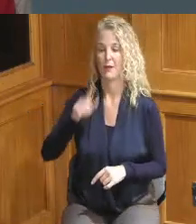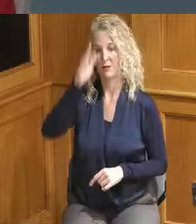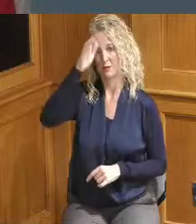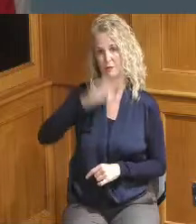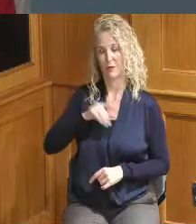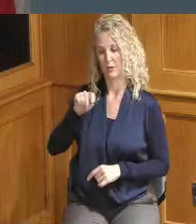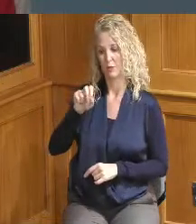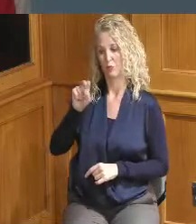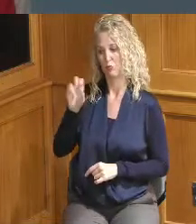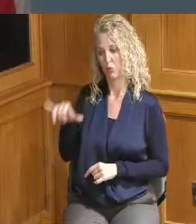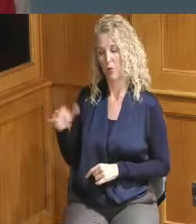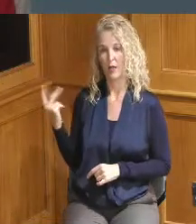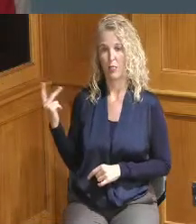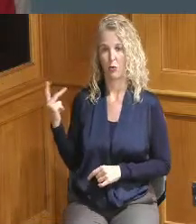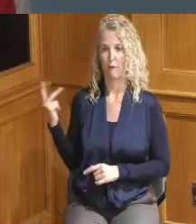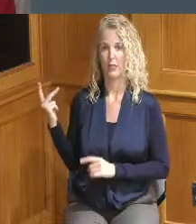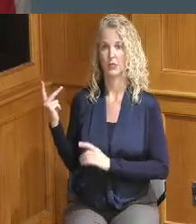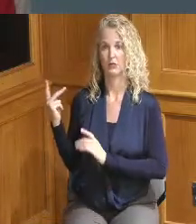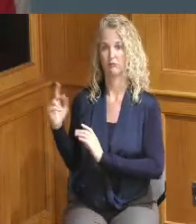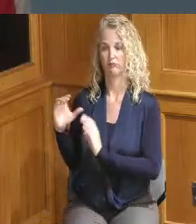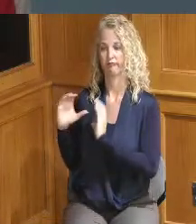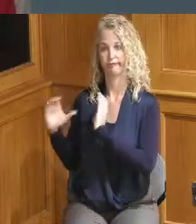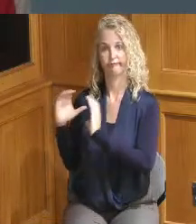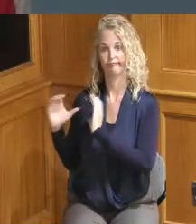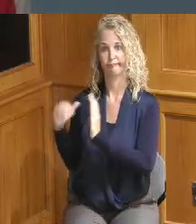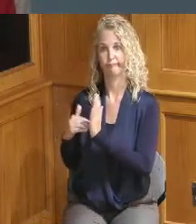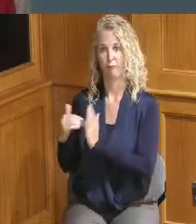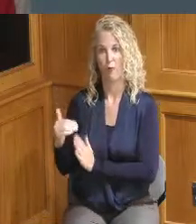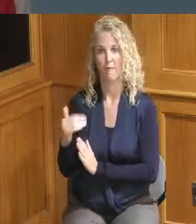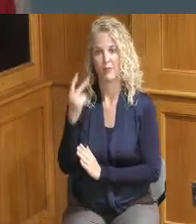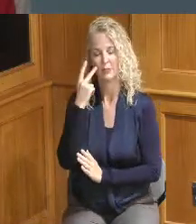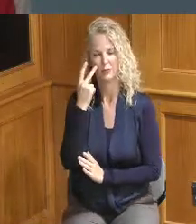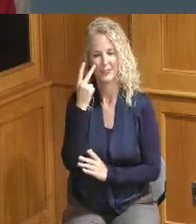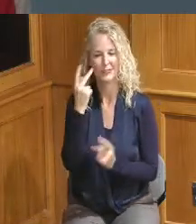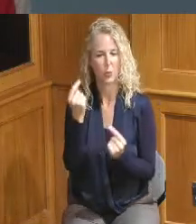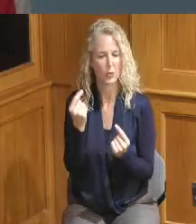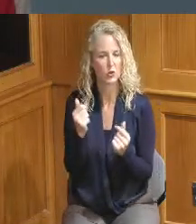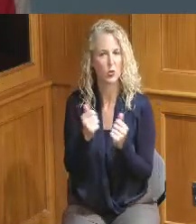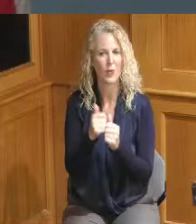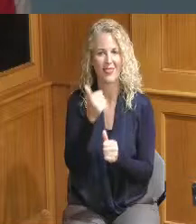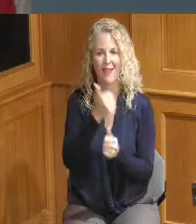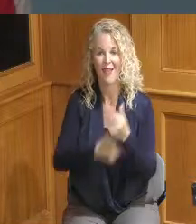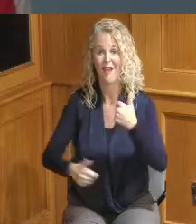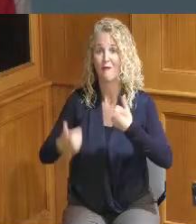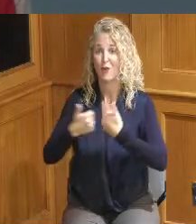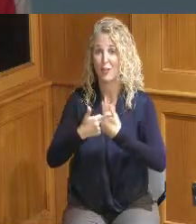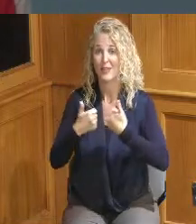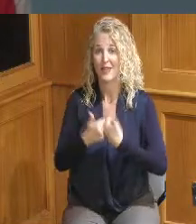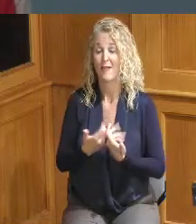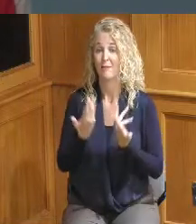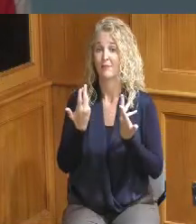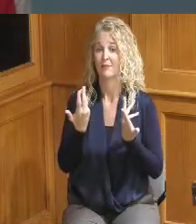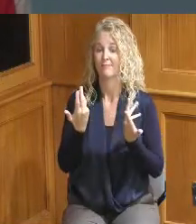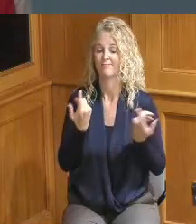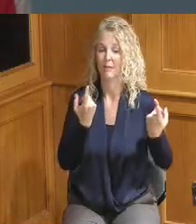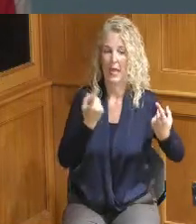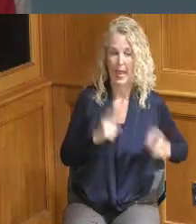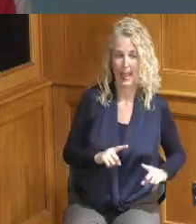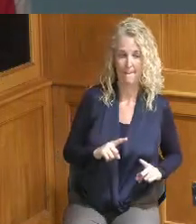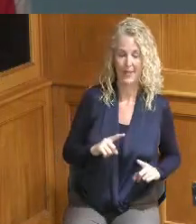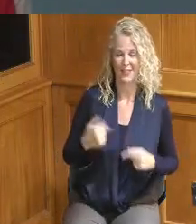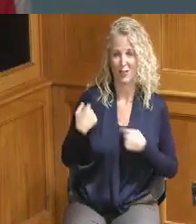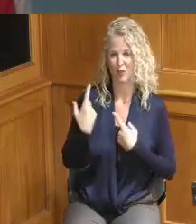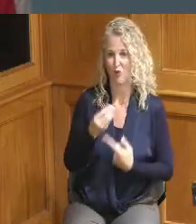on it. We're communicating back and forth of how we can make sure to make that happen. Every game that goes past and we are not able to use